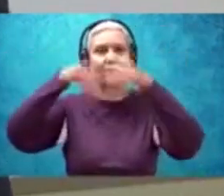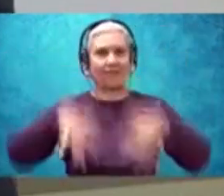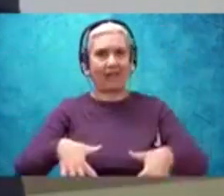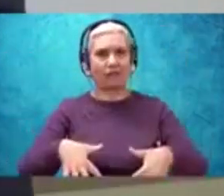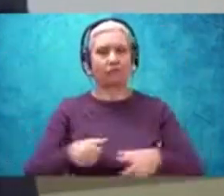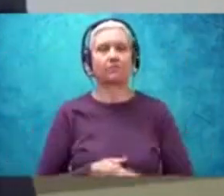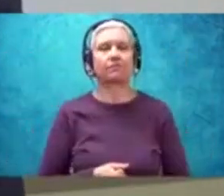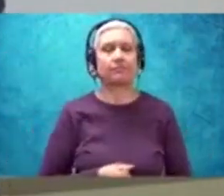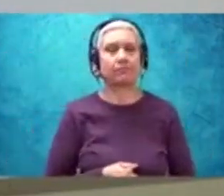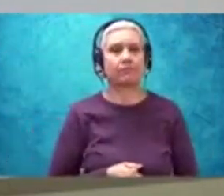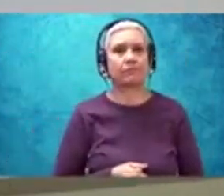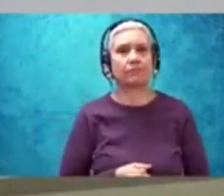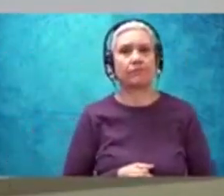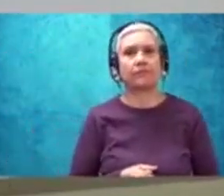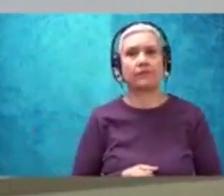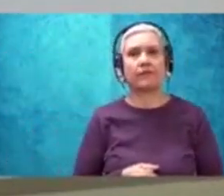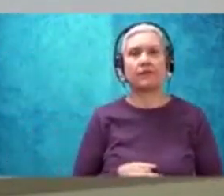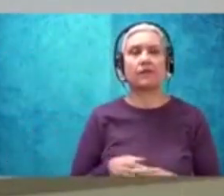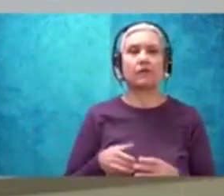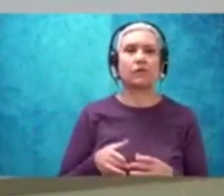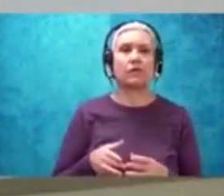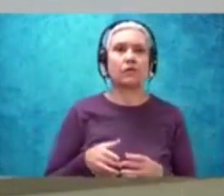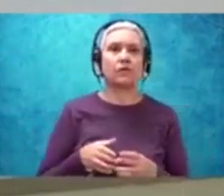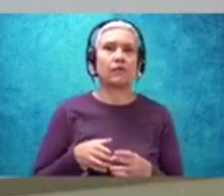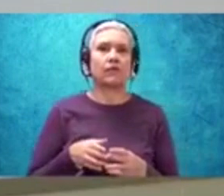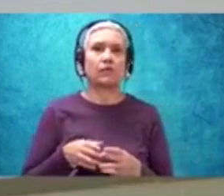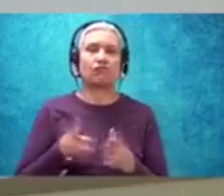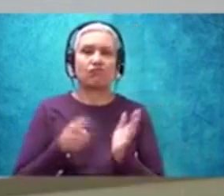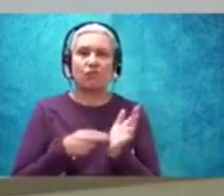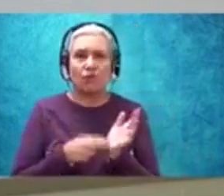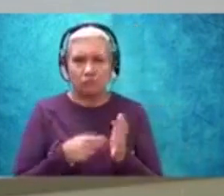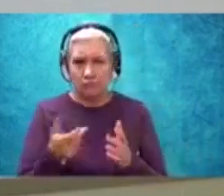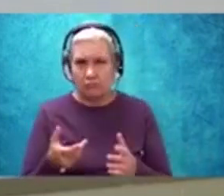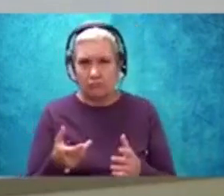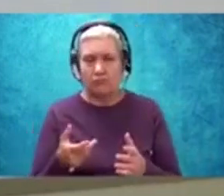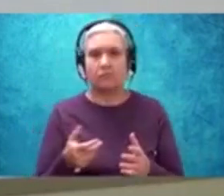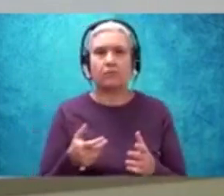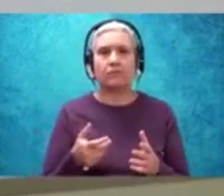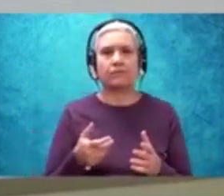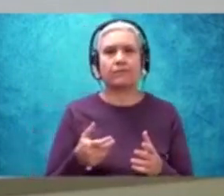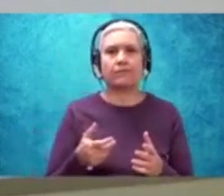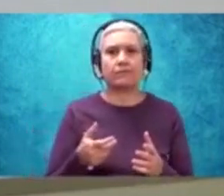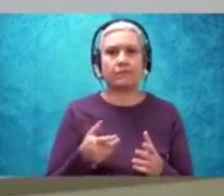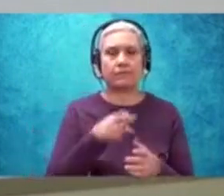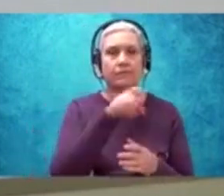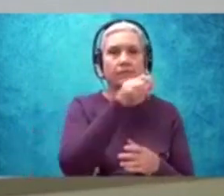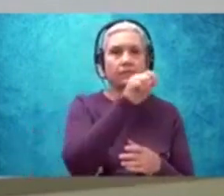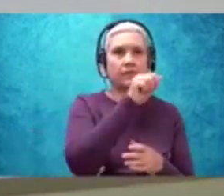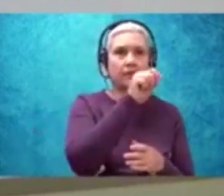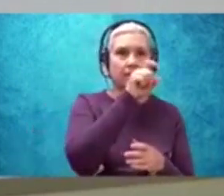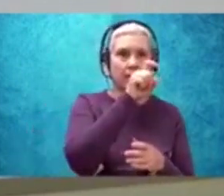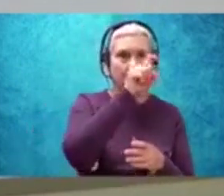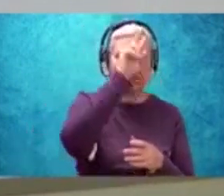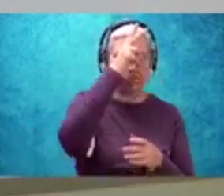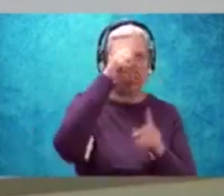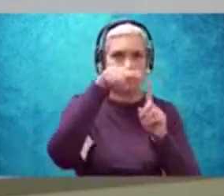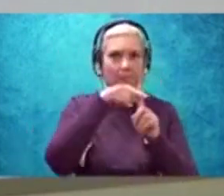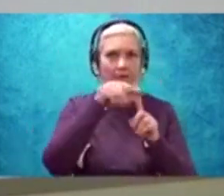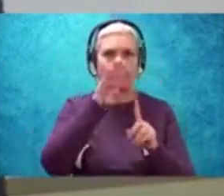And some just general notation, the standard form typically is going to look something like ax squared plus bx plus